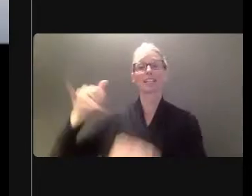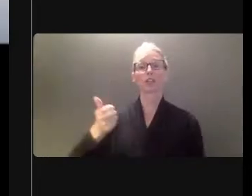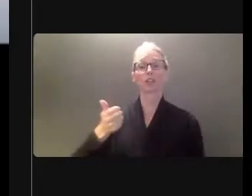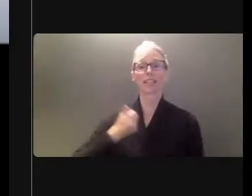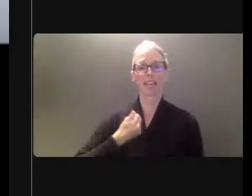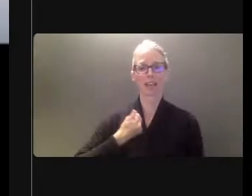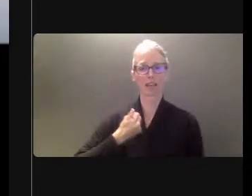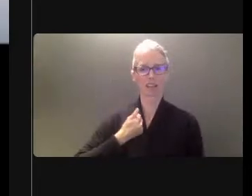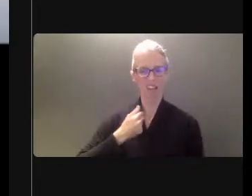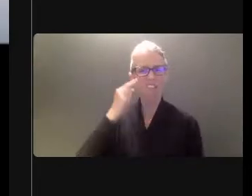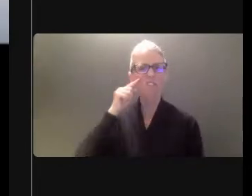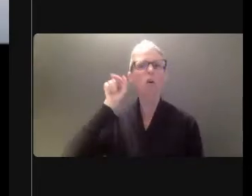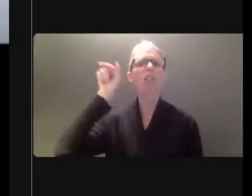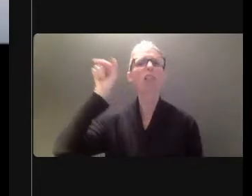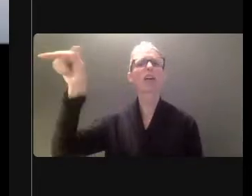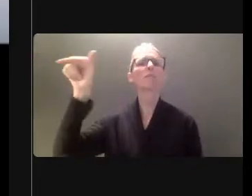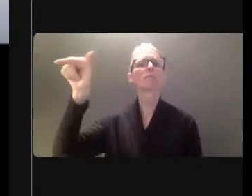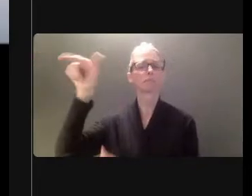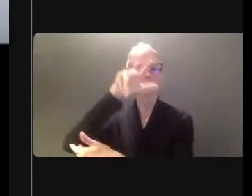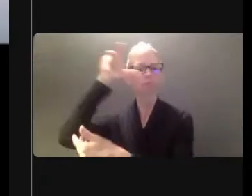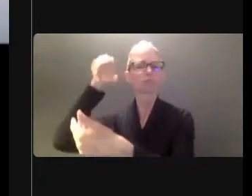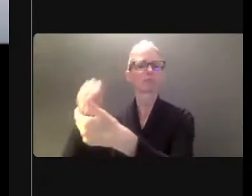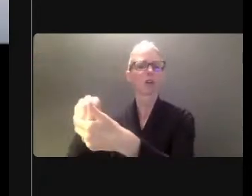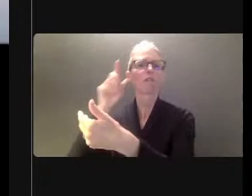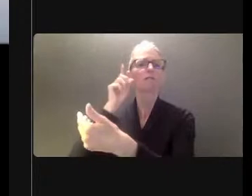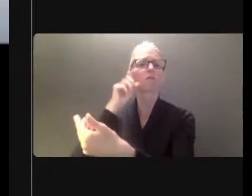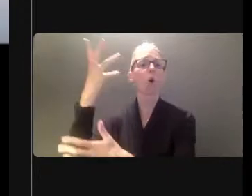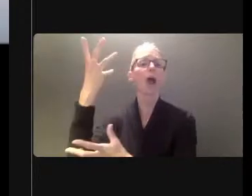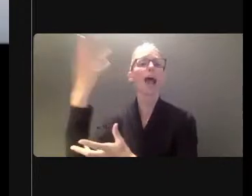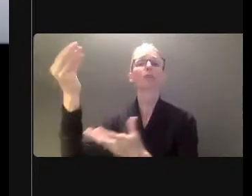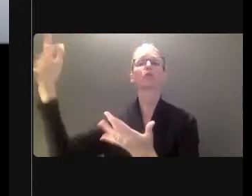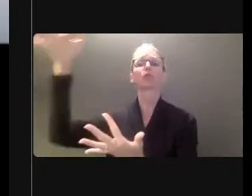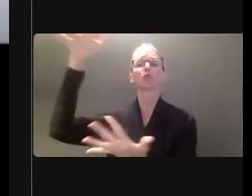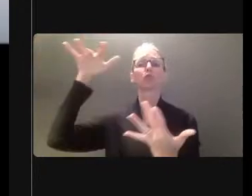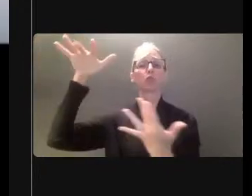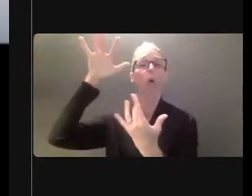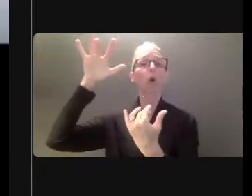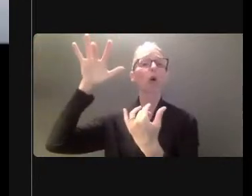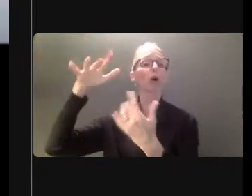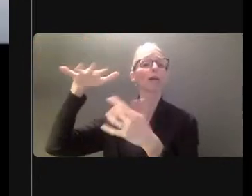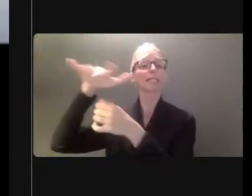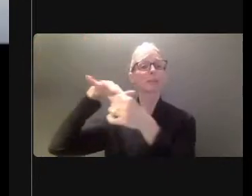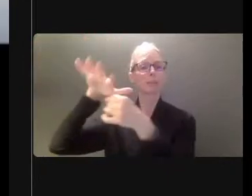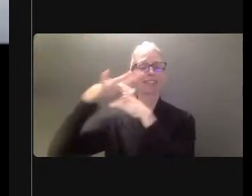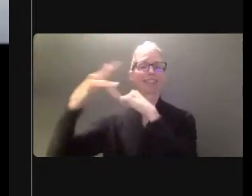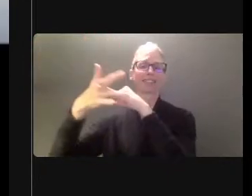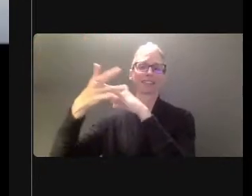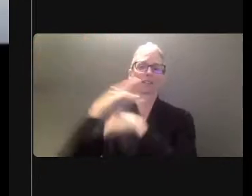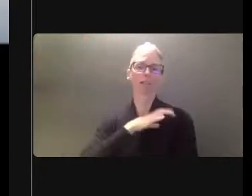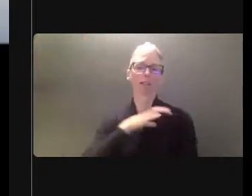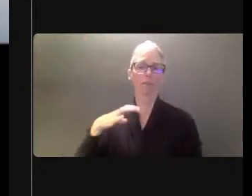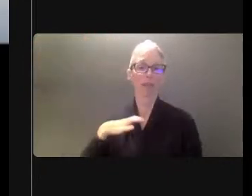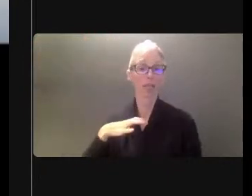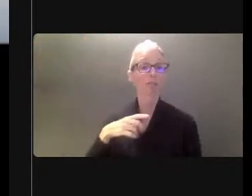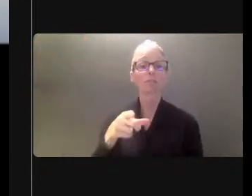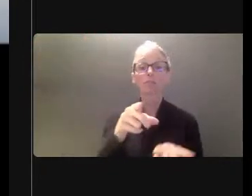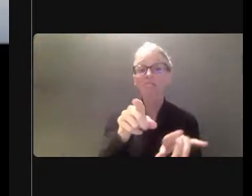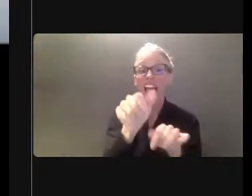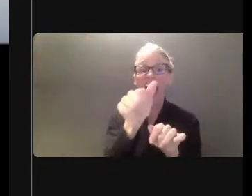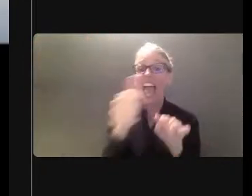Standard. If you have any feedback that you would like to share about our team's research project, please email us